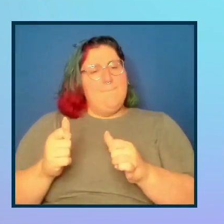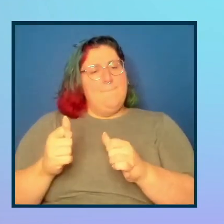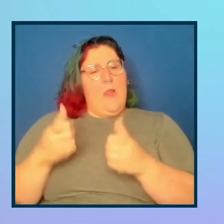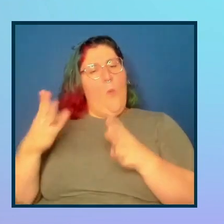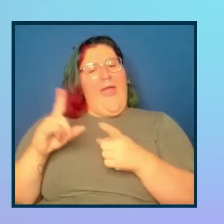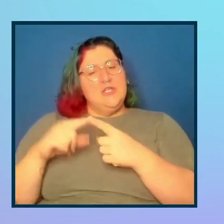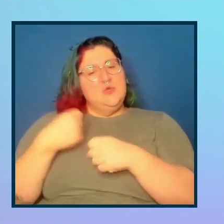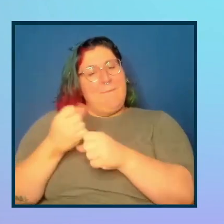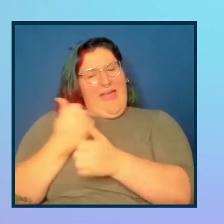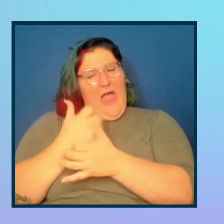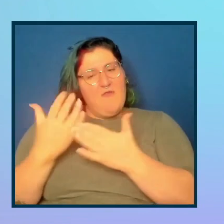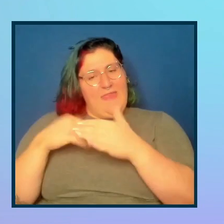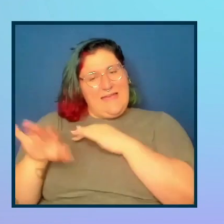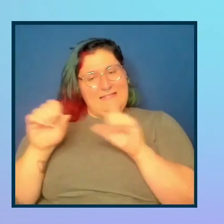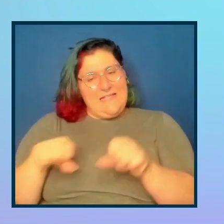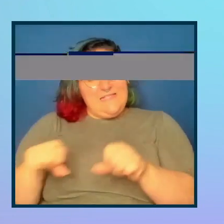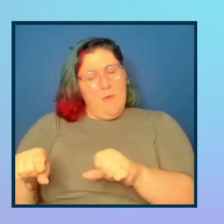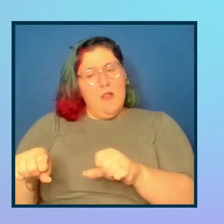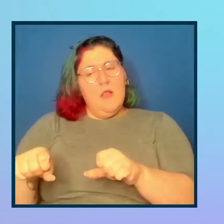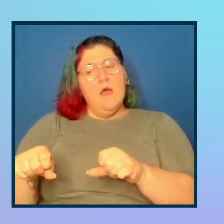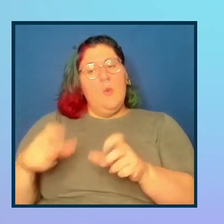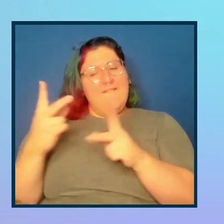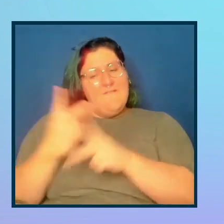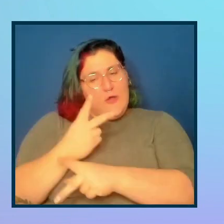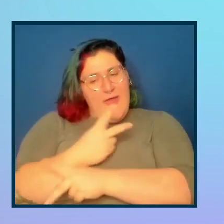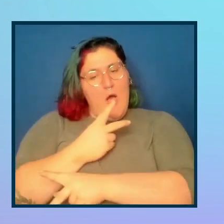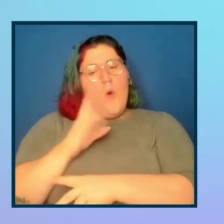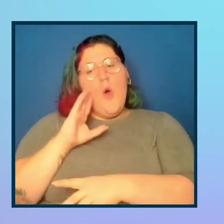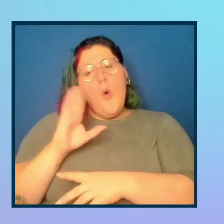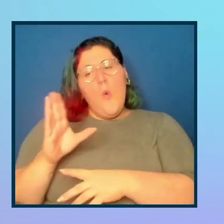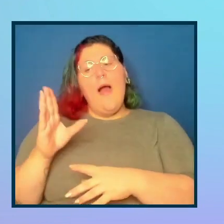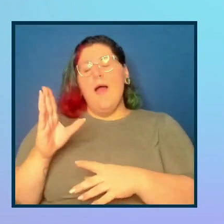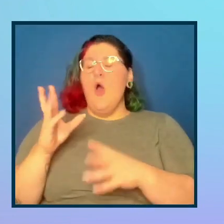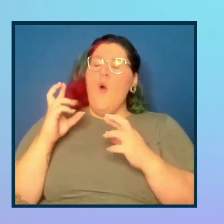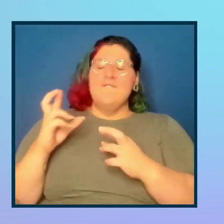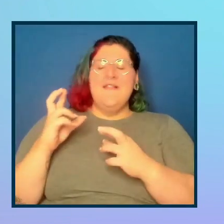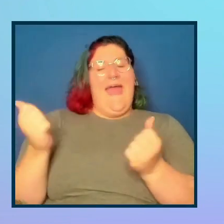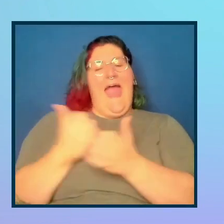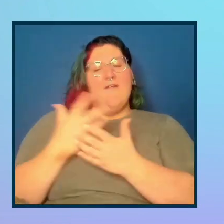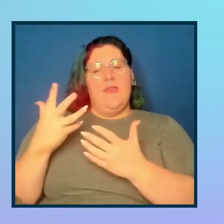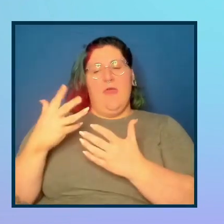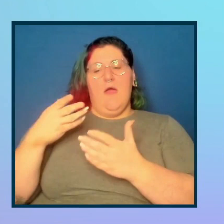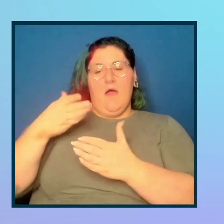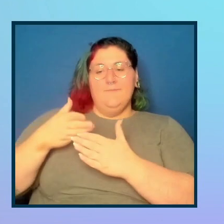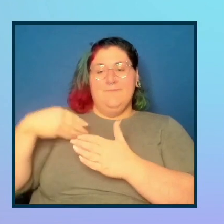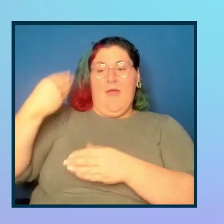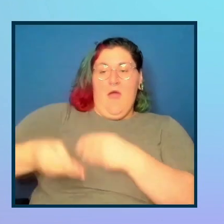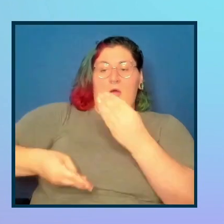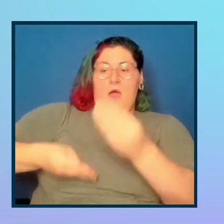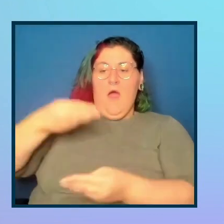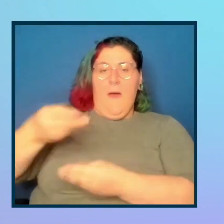mobile. We really want to make sure that everything is accessible coming out of that. And one way to do this is really to start